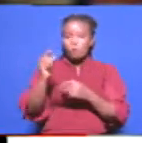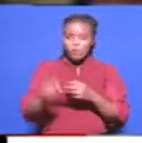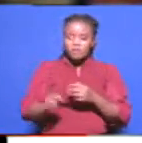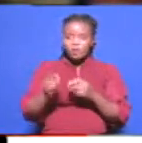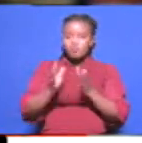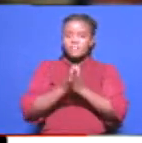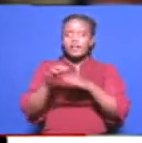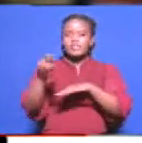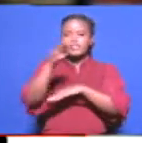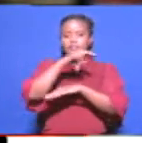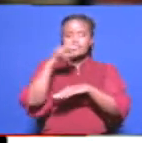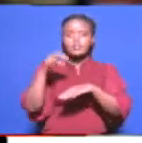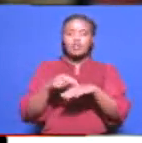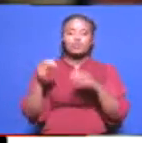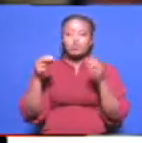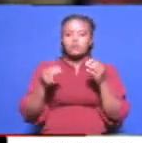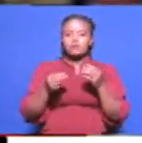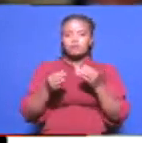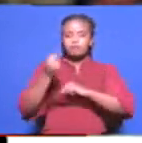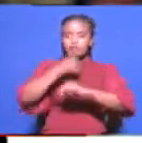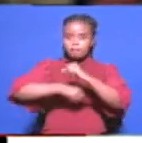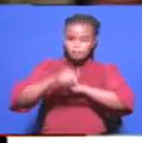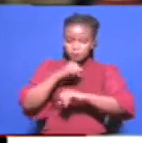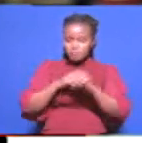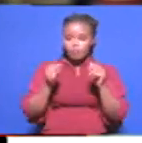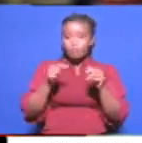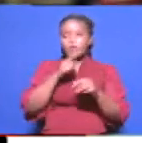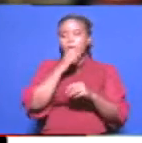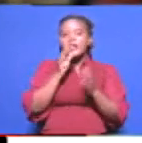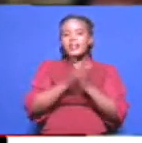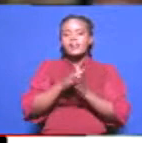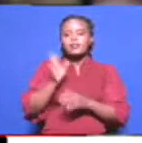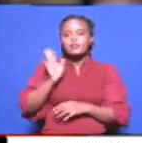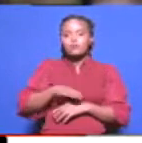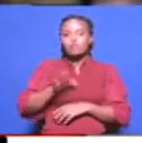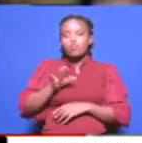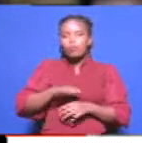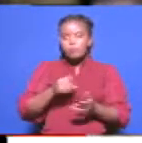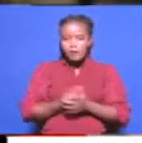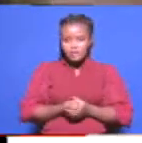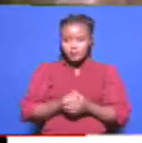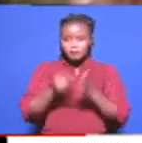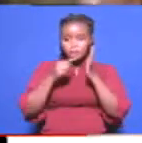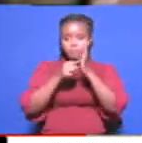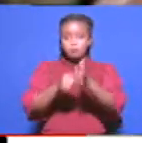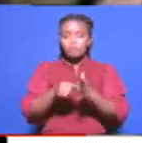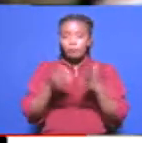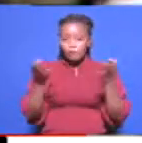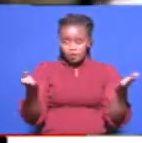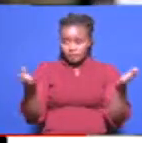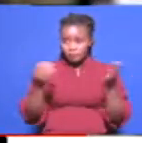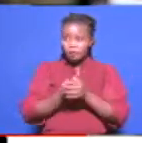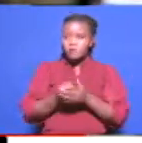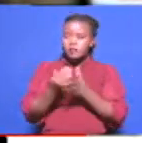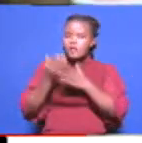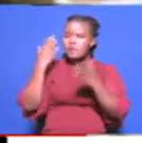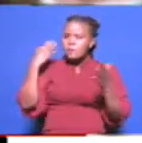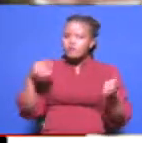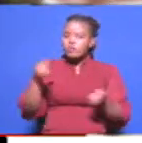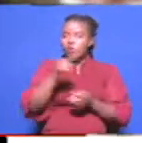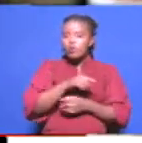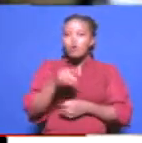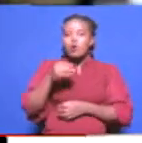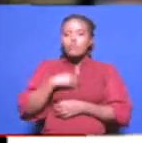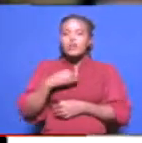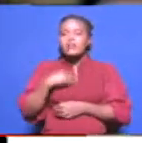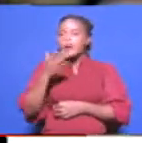international sportsmen and women. For example, Your Excellency, we used to have one of the best